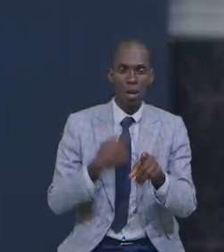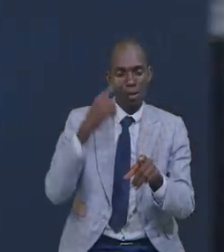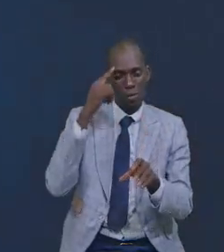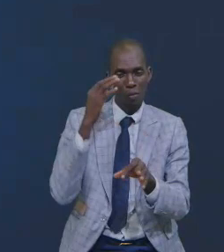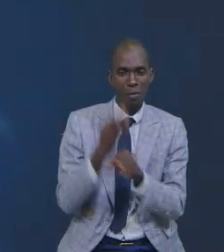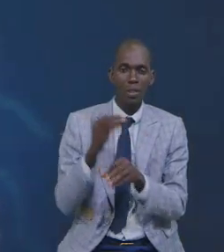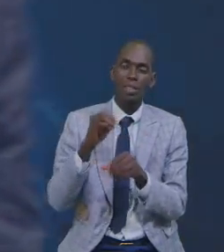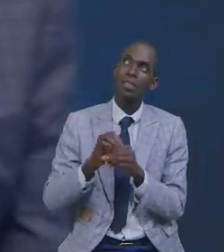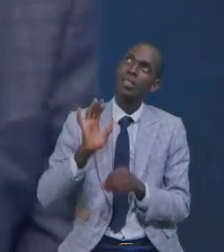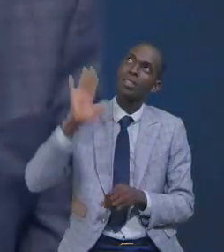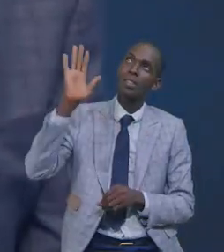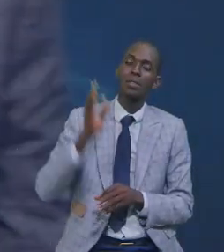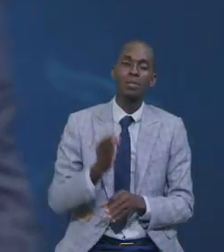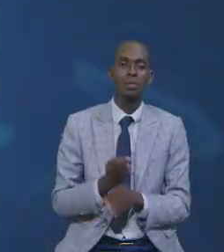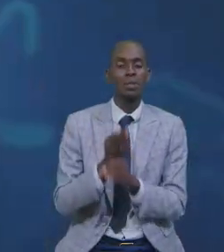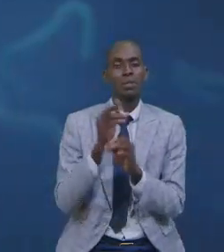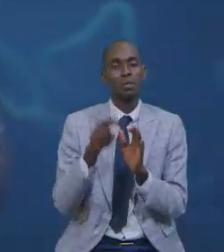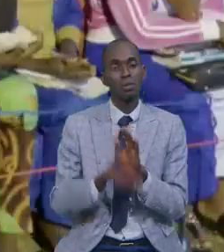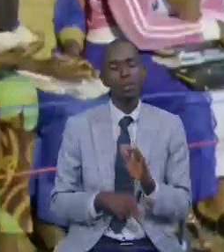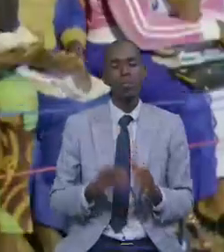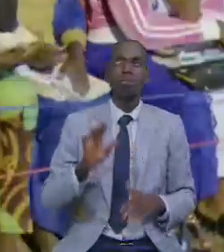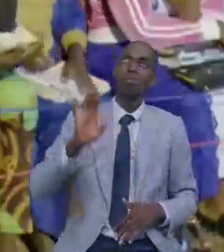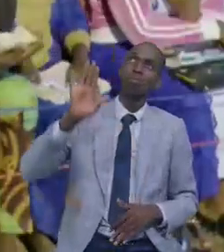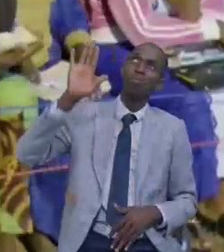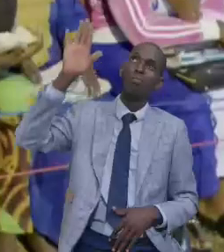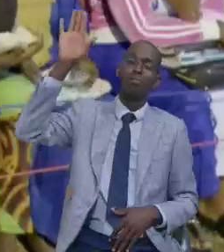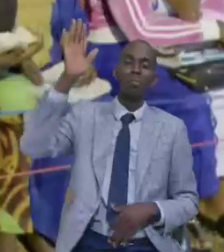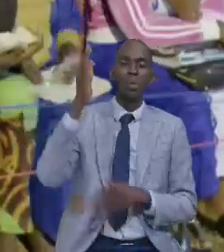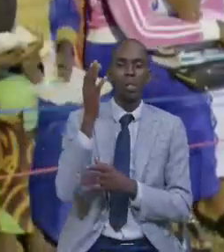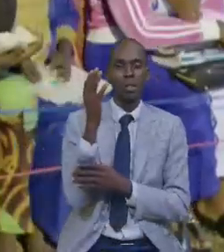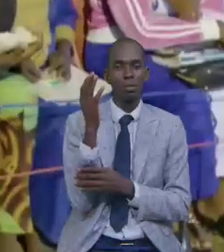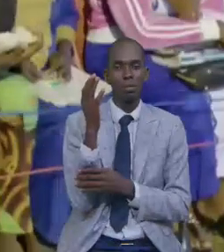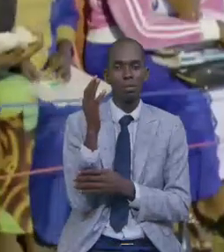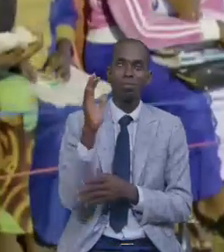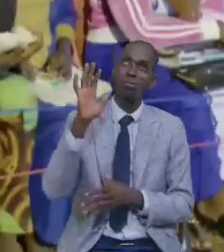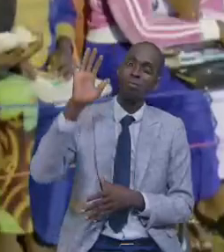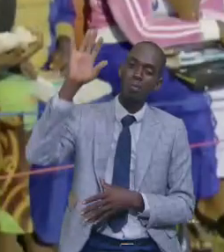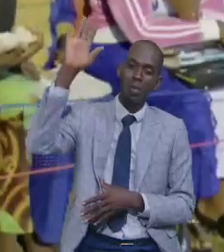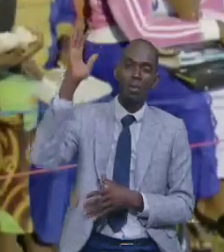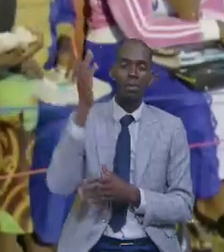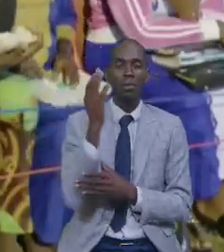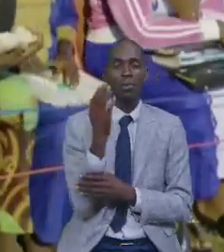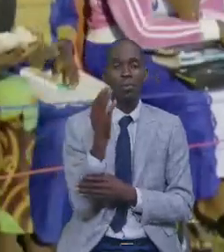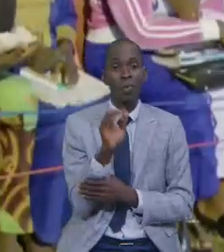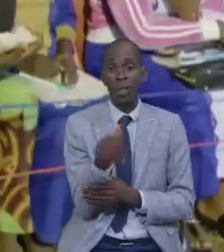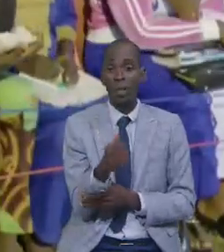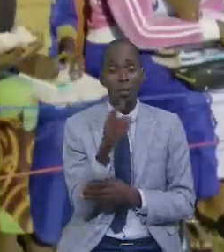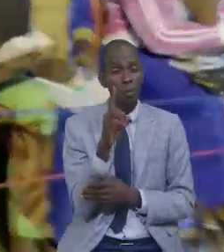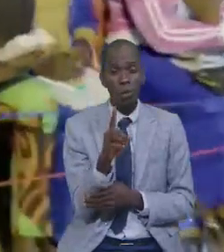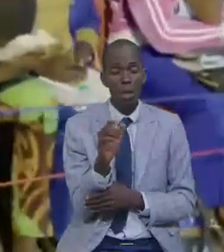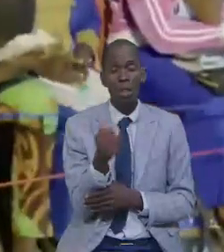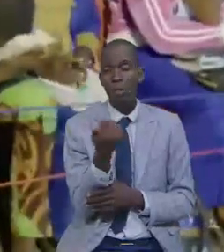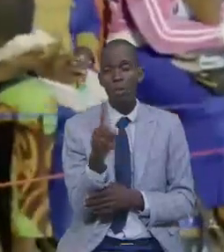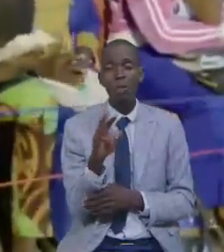Raise up that hand. Amen. God bless you. Raise up the hand. Raise it up very well. Anywhere you are, and you will